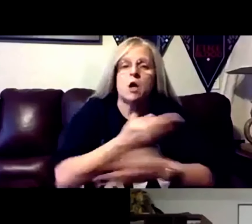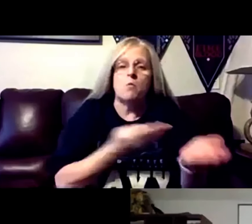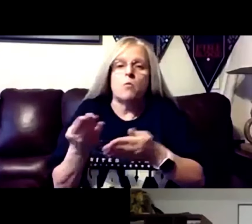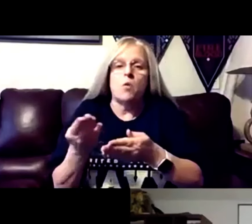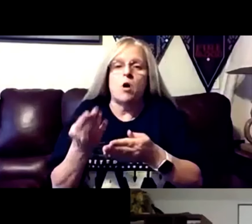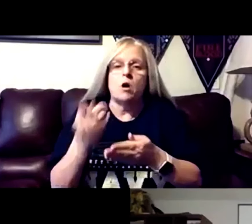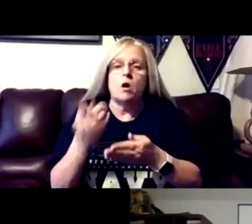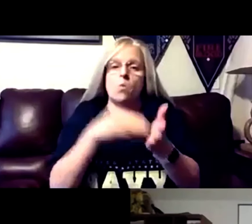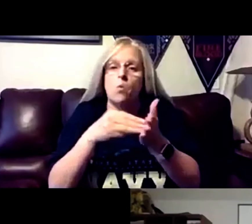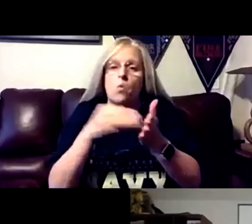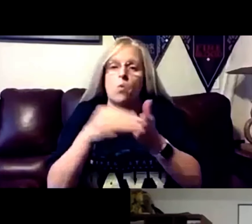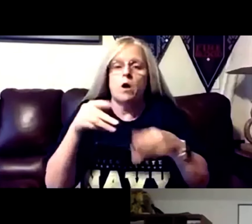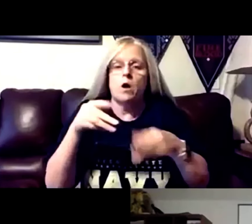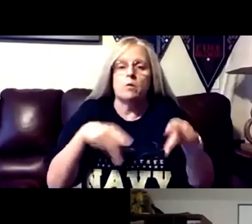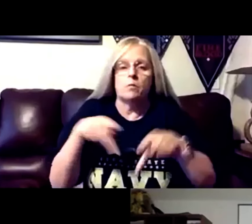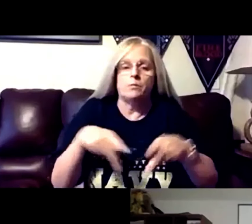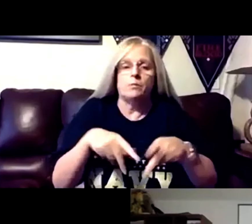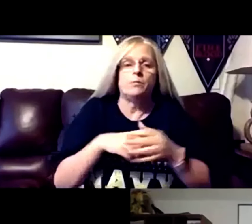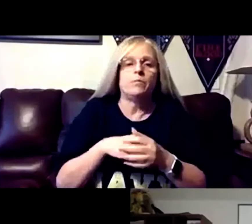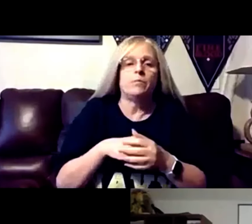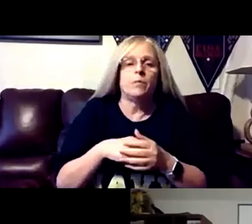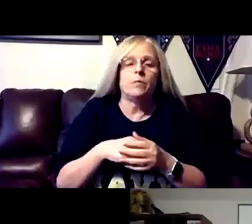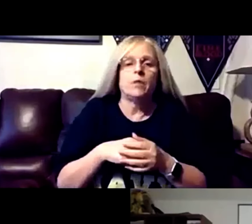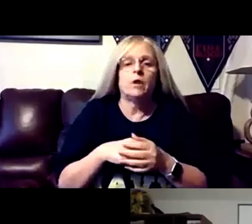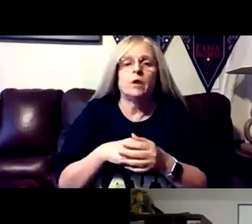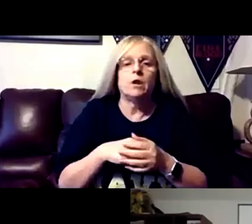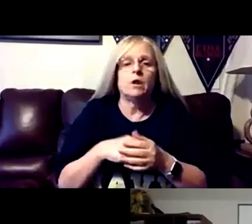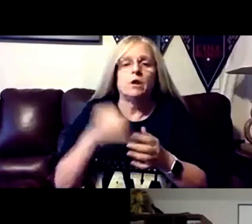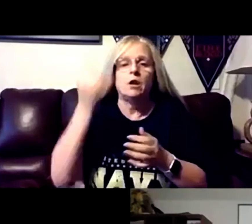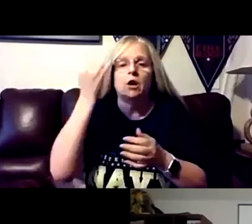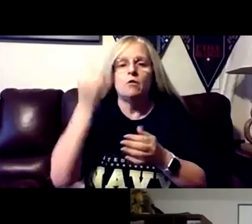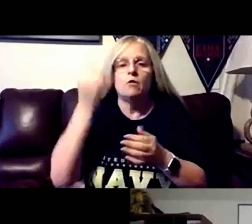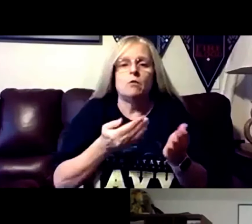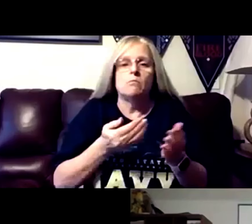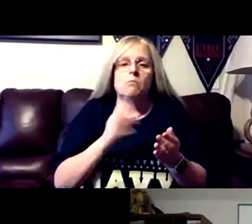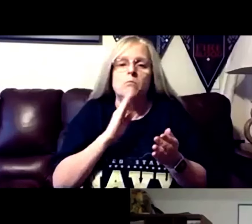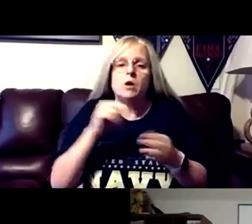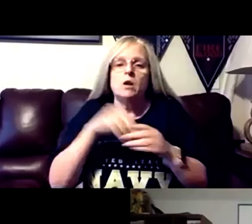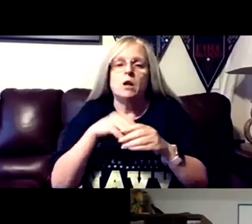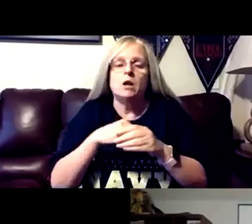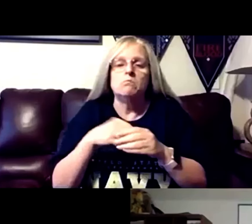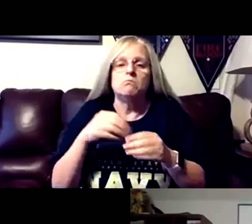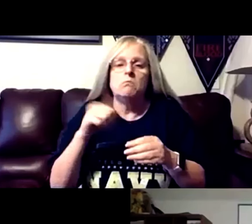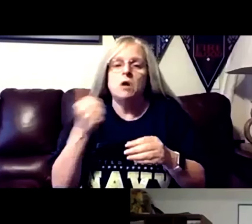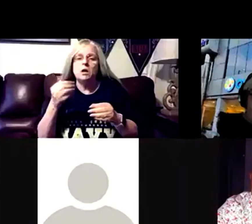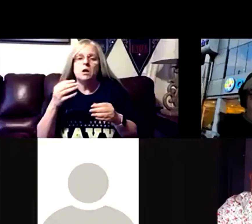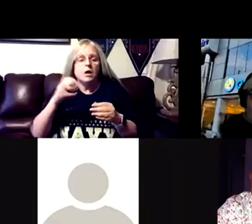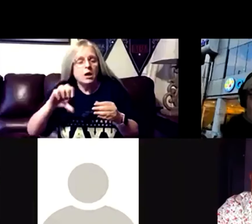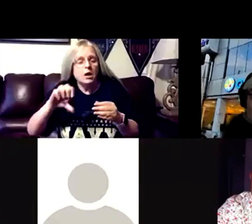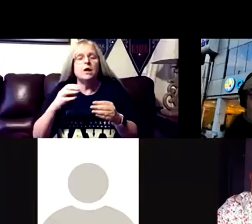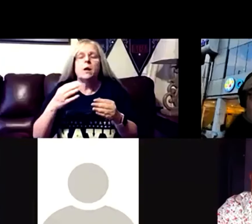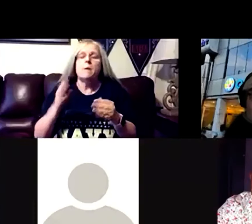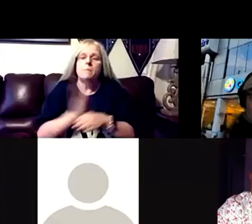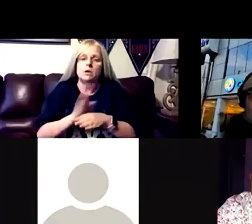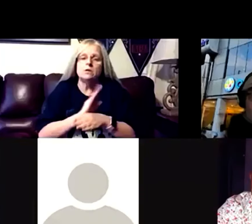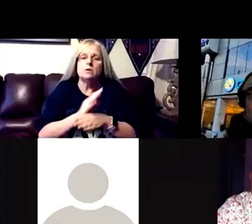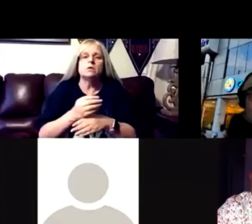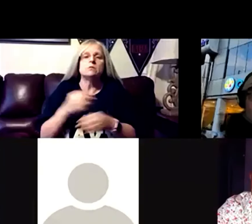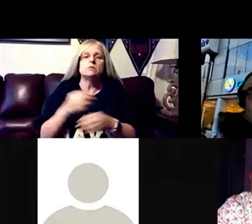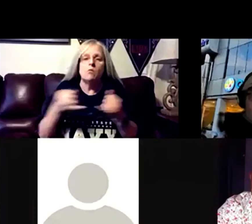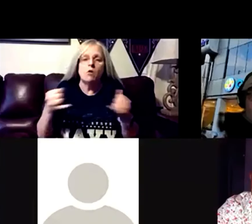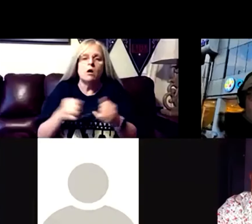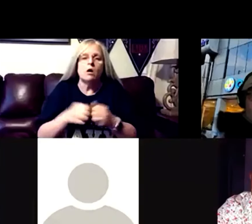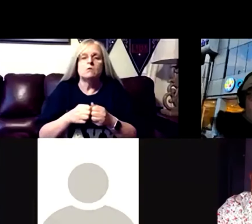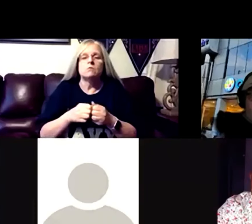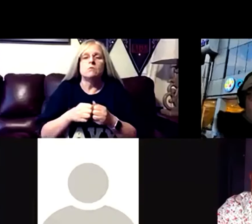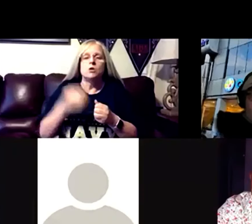million opt-ins. And if you've been in any business, online, offline, you know how important good qualified